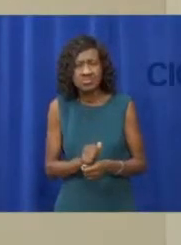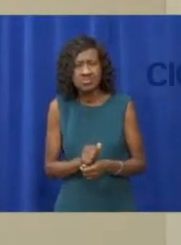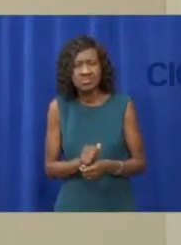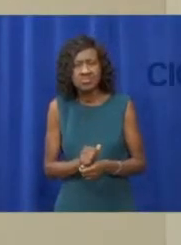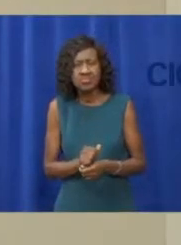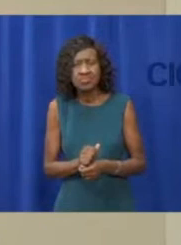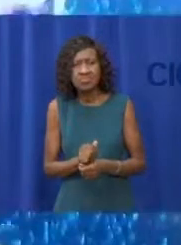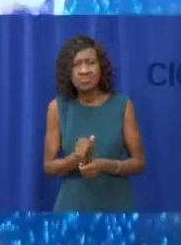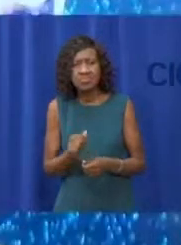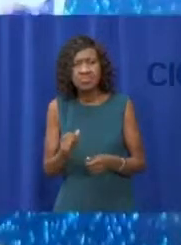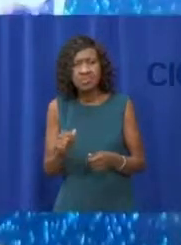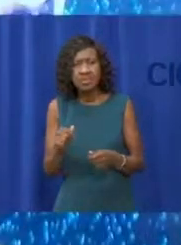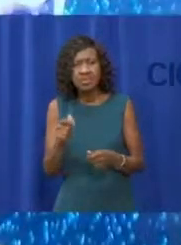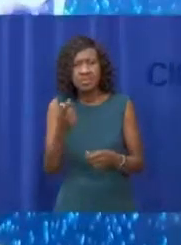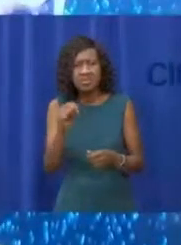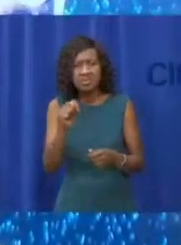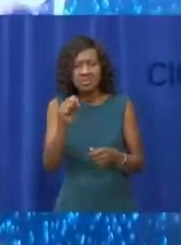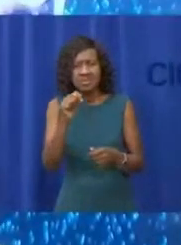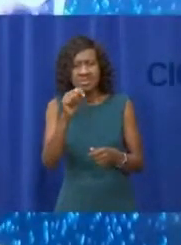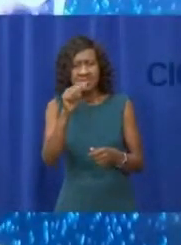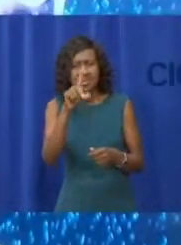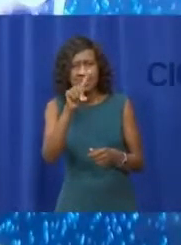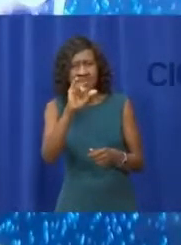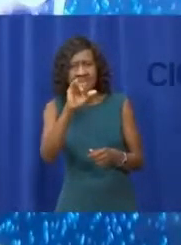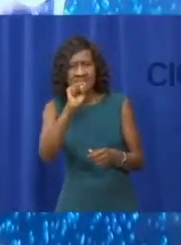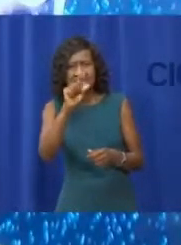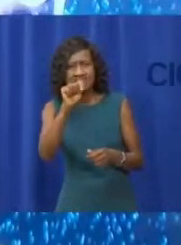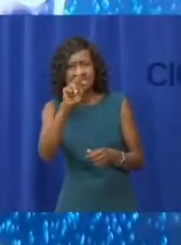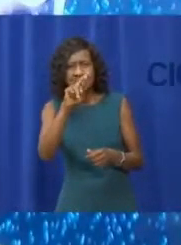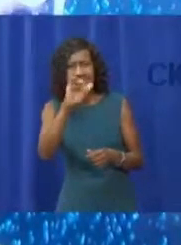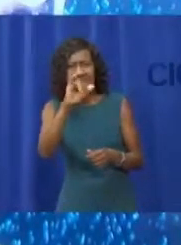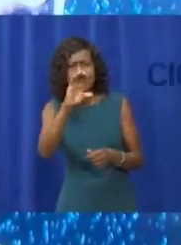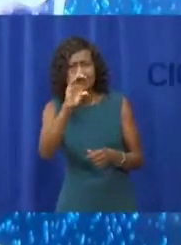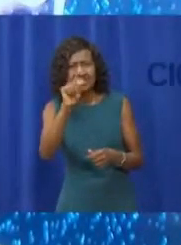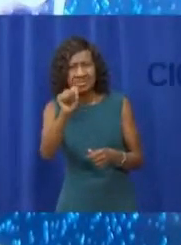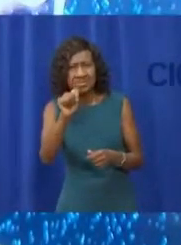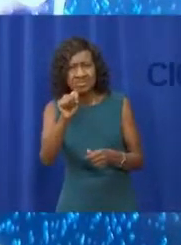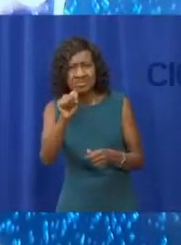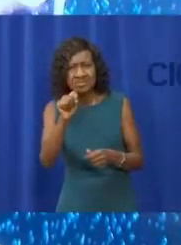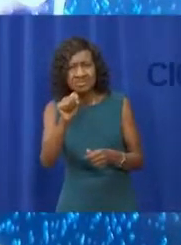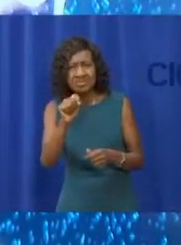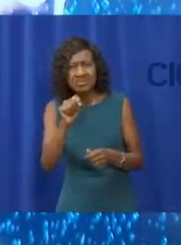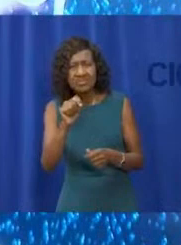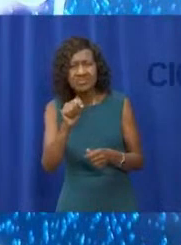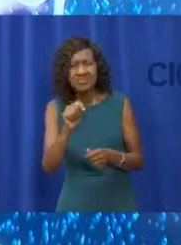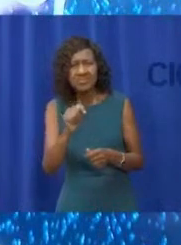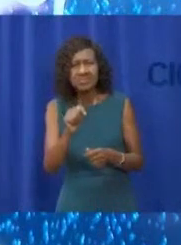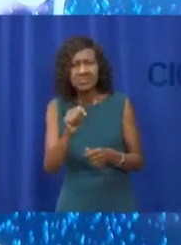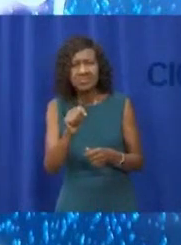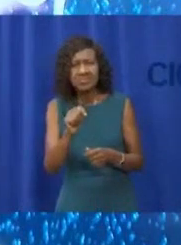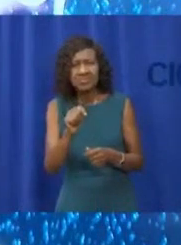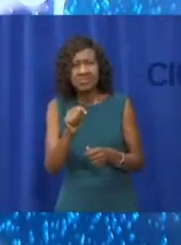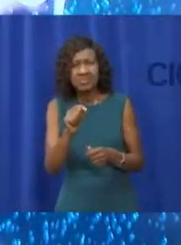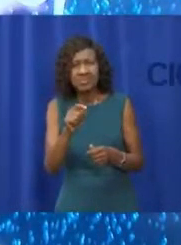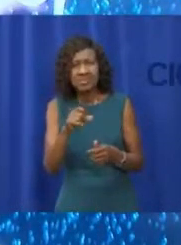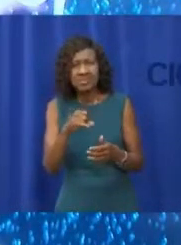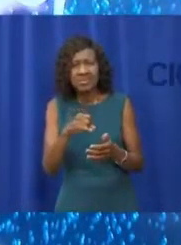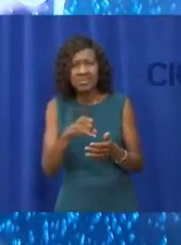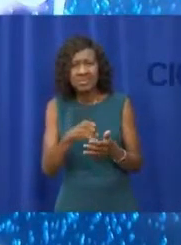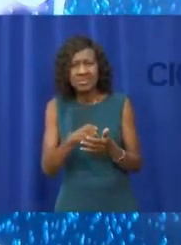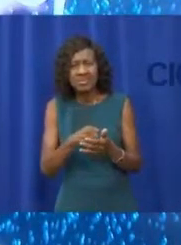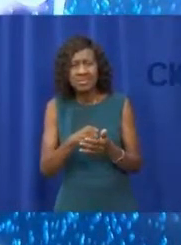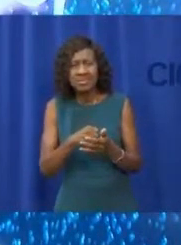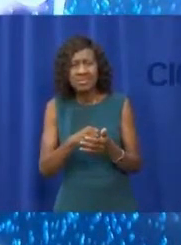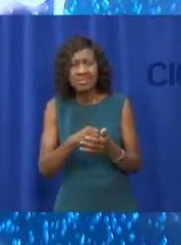sorry, Reshma, but as far as the districts are concerned, I think that goes back to the community acquired issue,